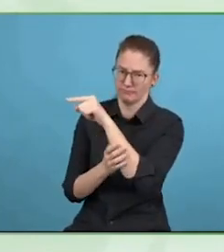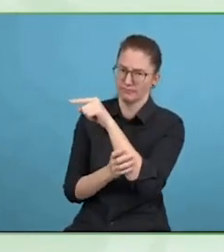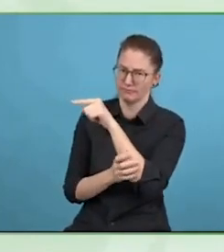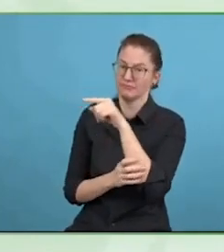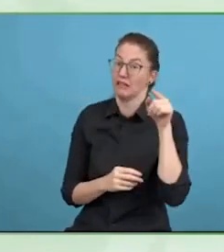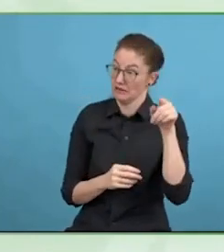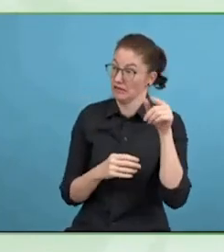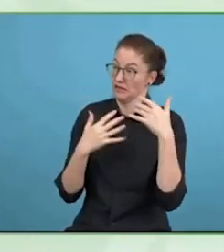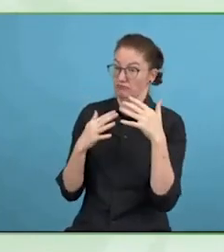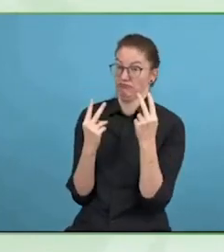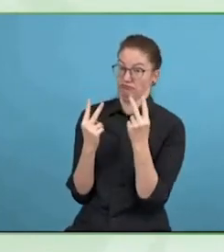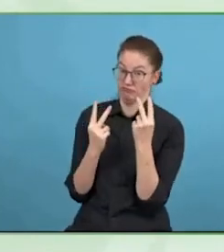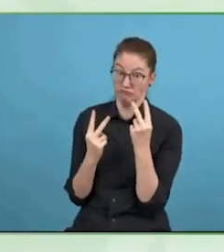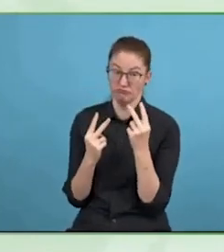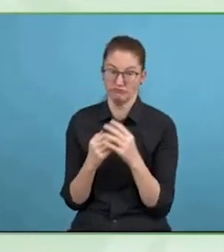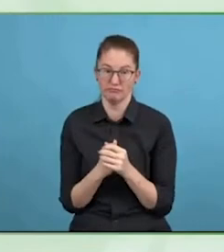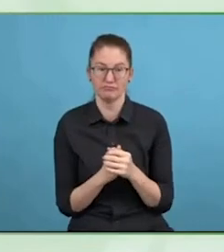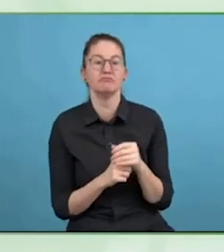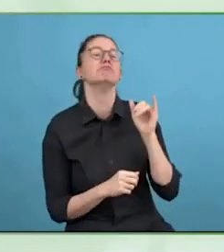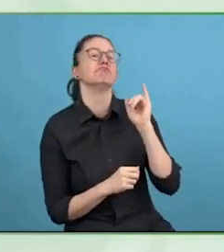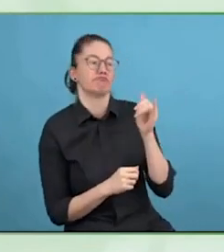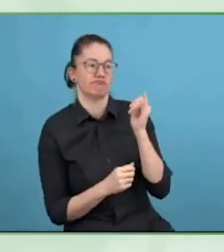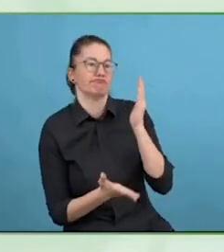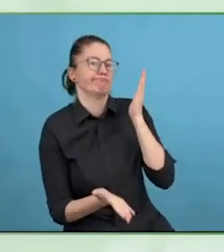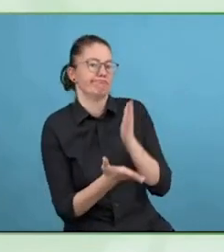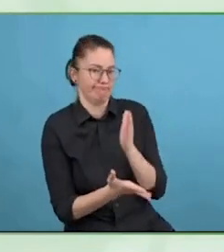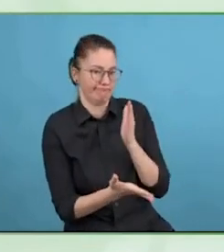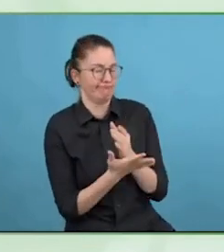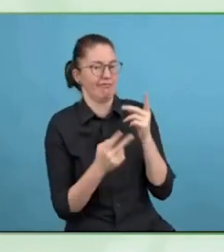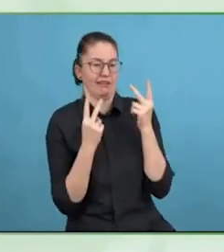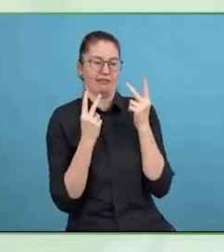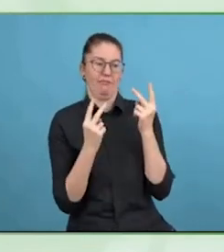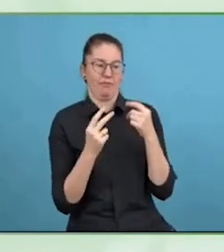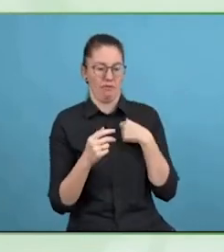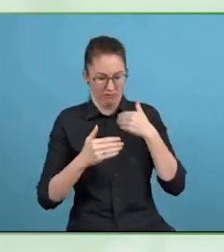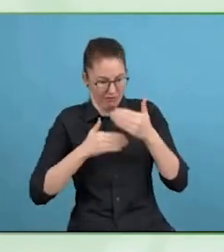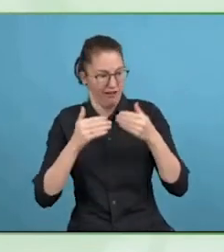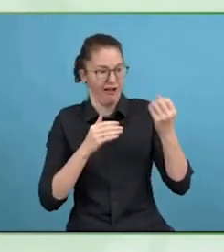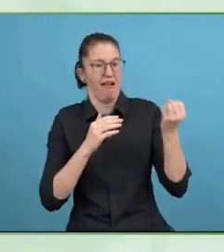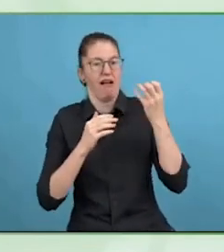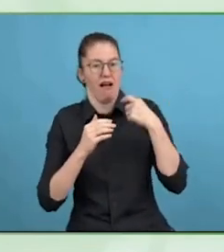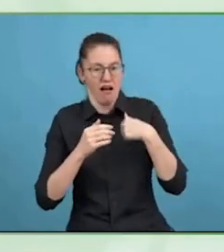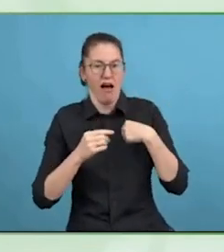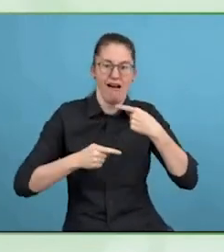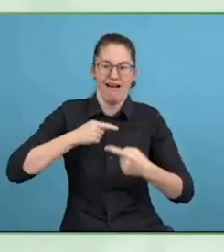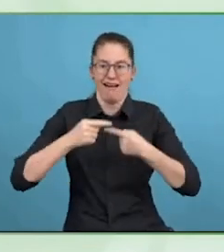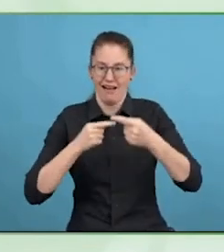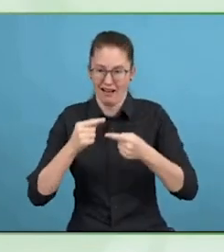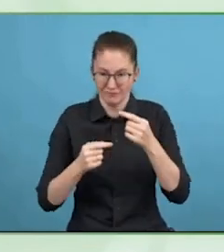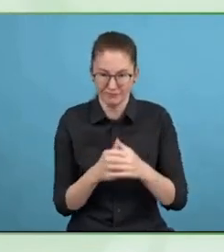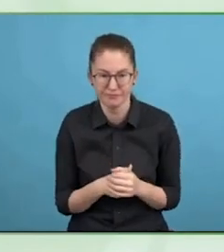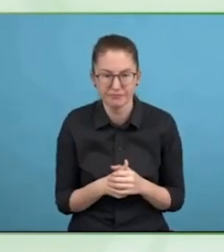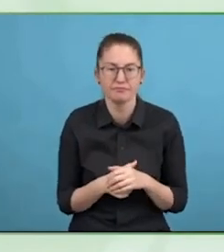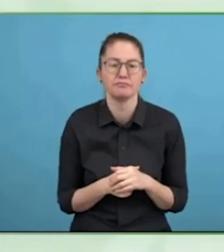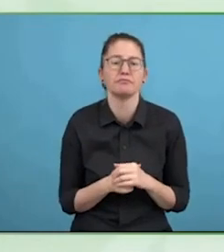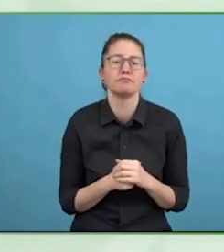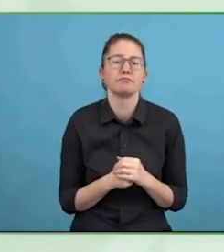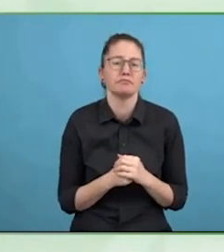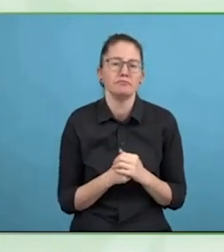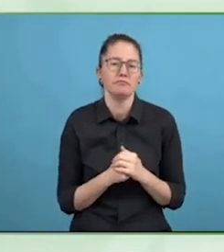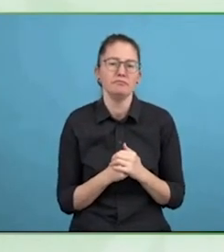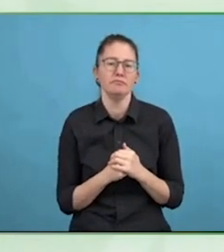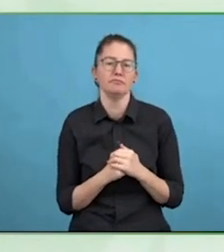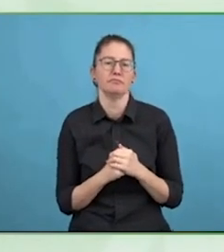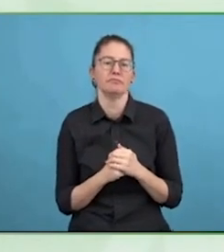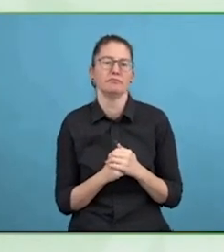NGO working on children's rights. There were development. Was a development bank. GIZ was involved, and